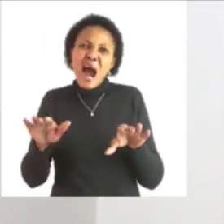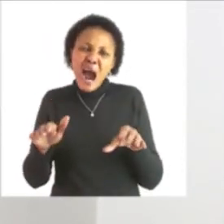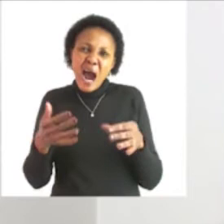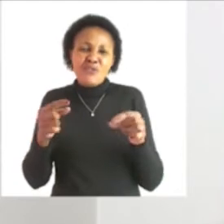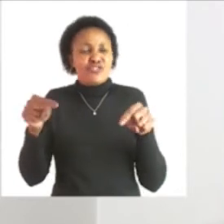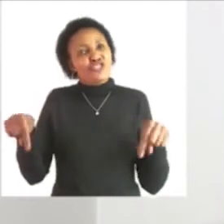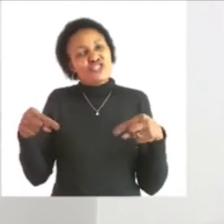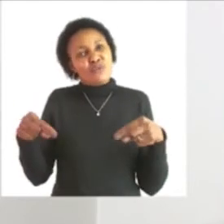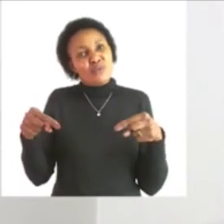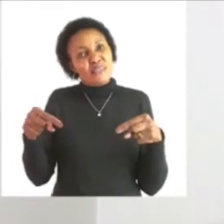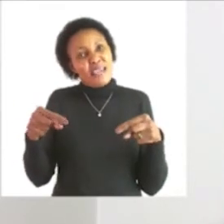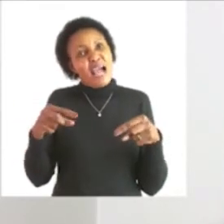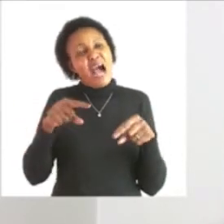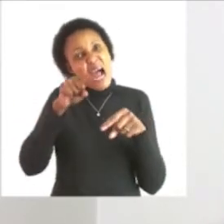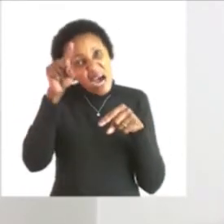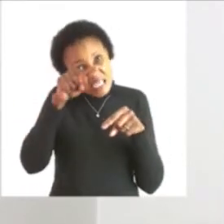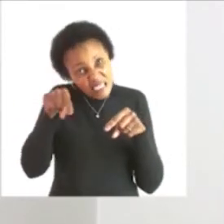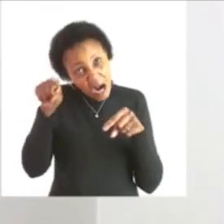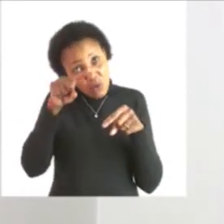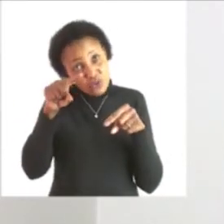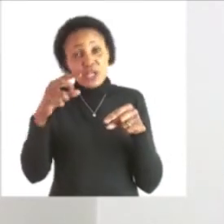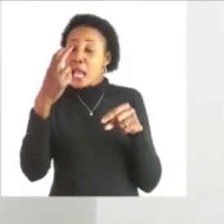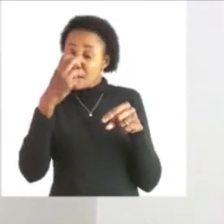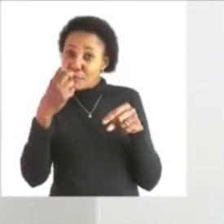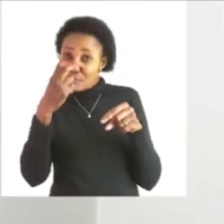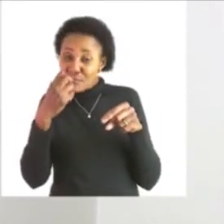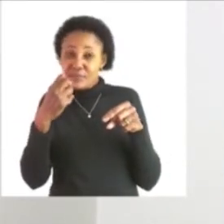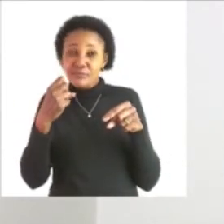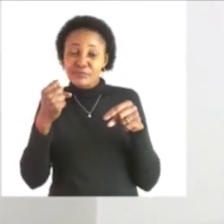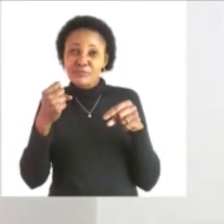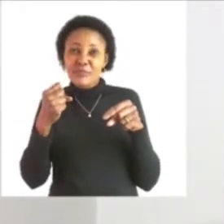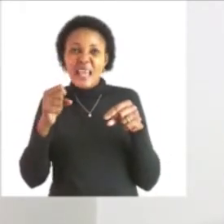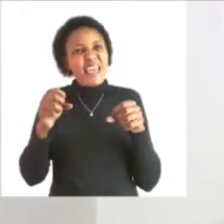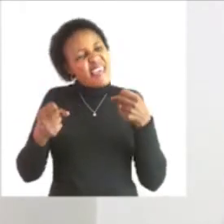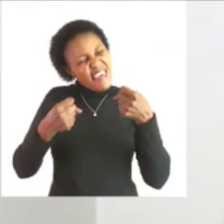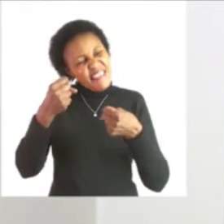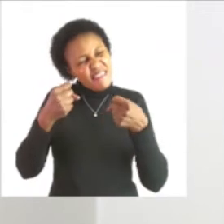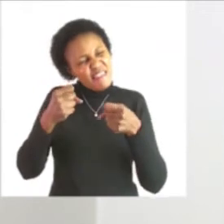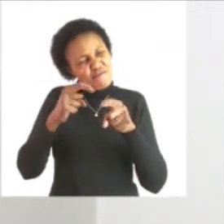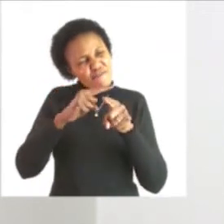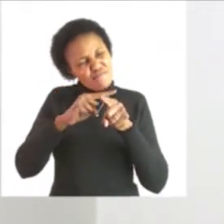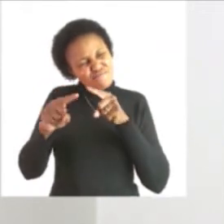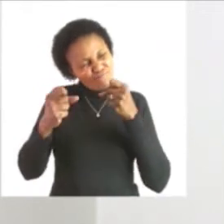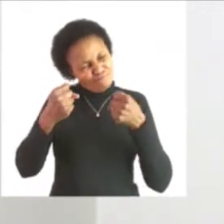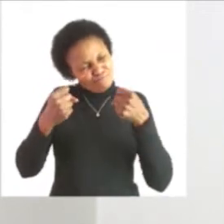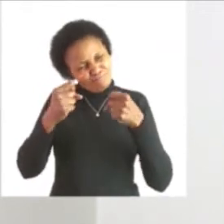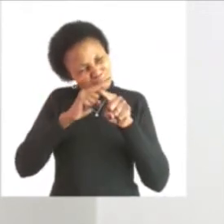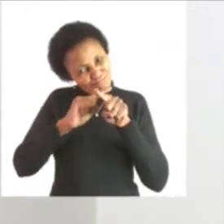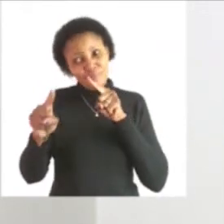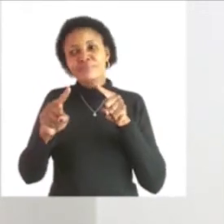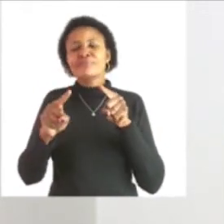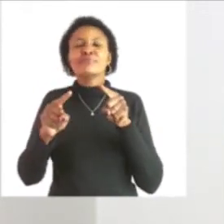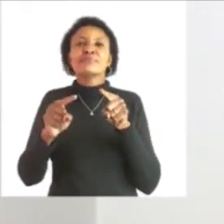black. And this van drives very fast.